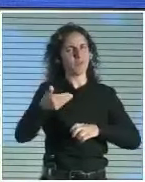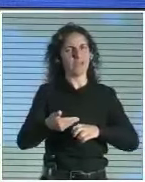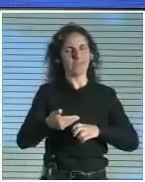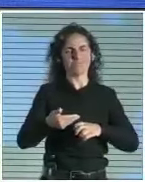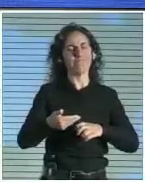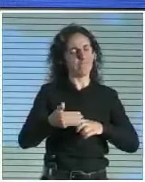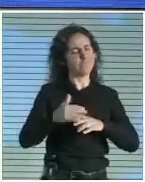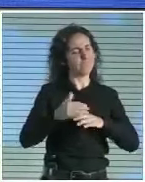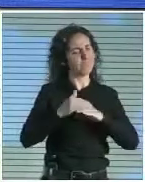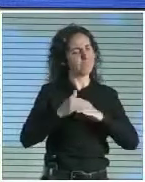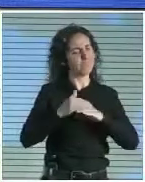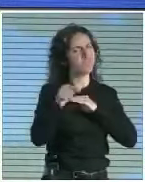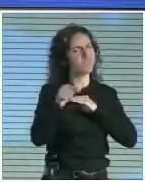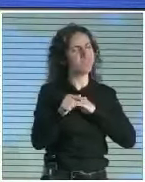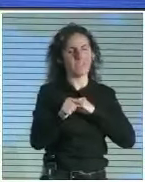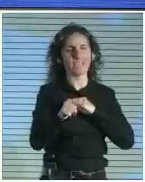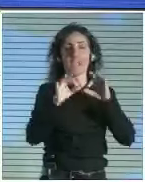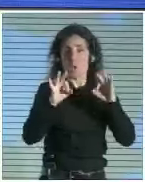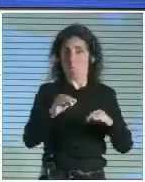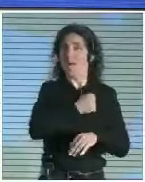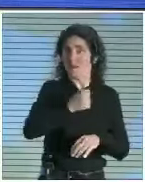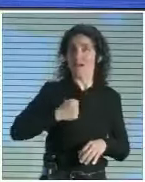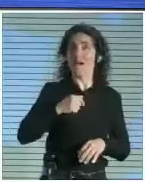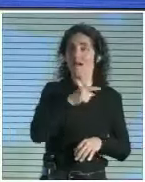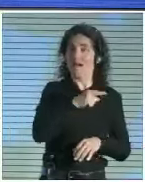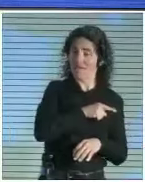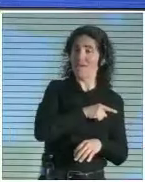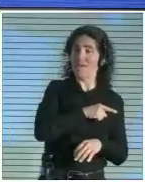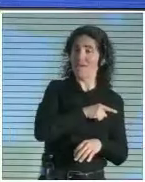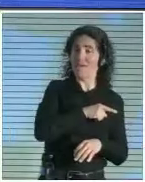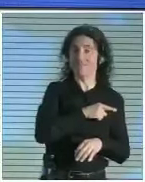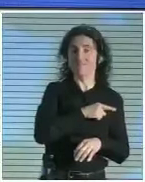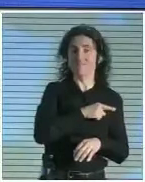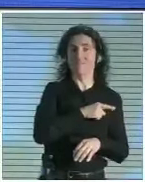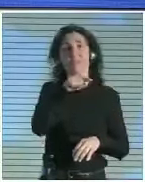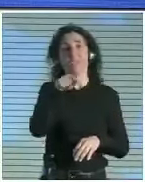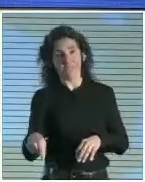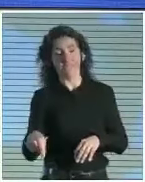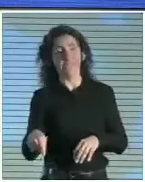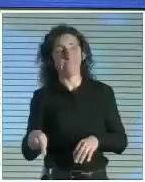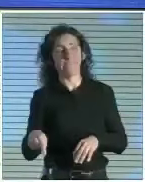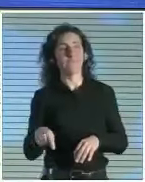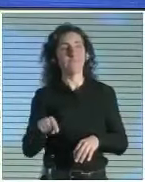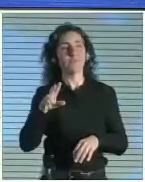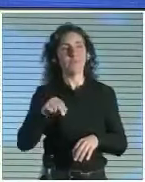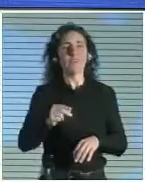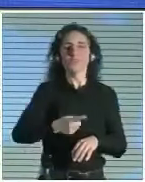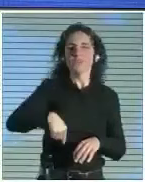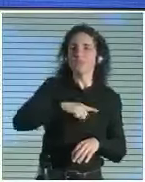overnight stays. And you say that Dirk, it's a traditional holiday country. And maybe that's the reason why